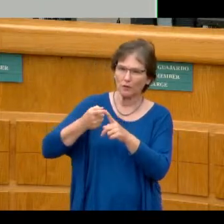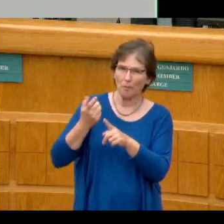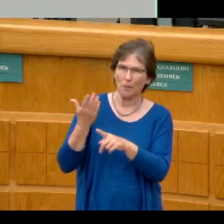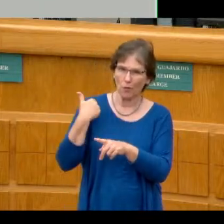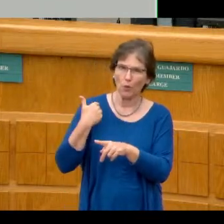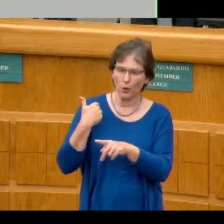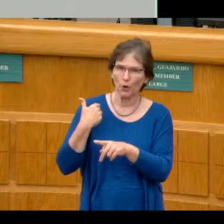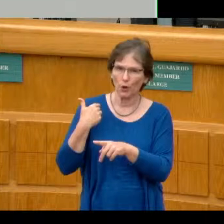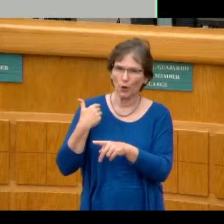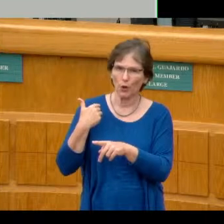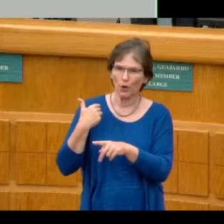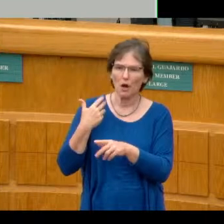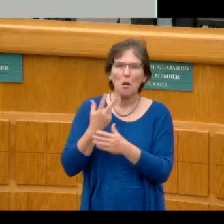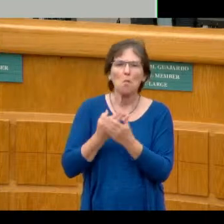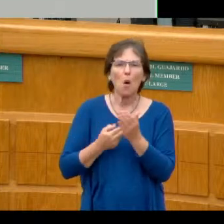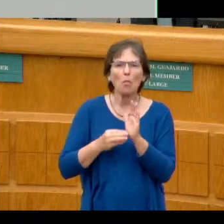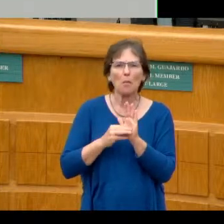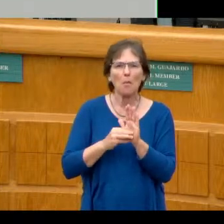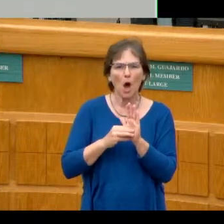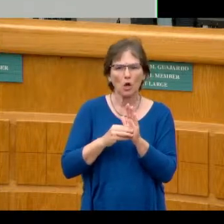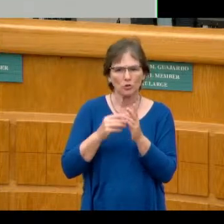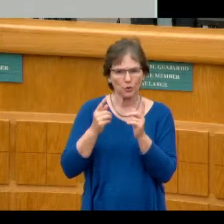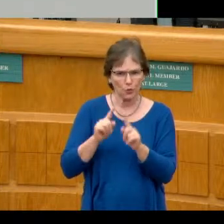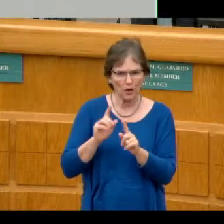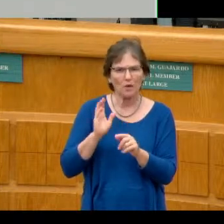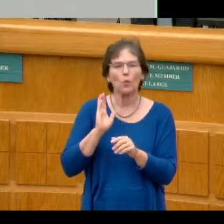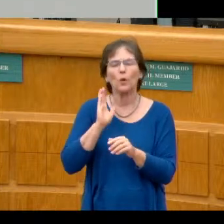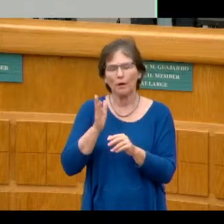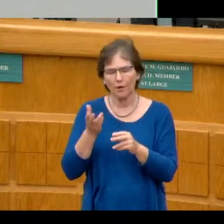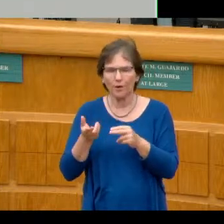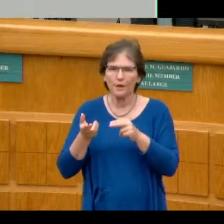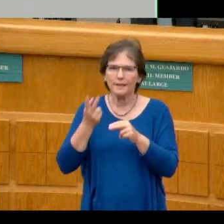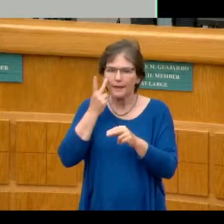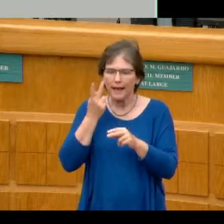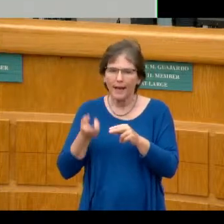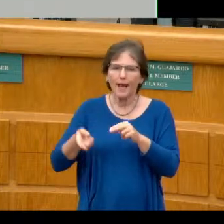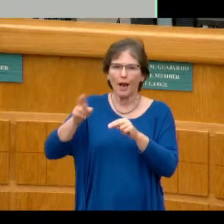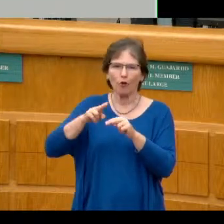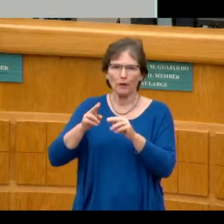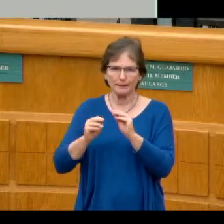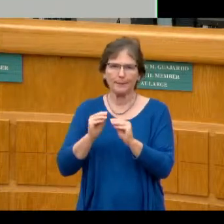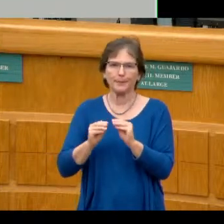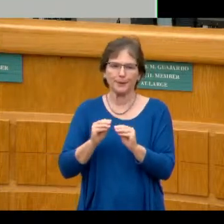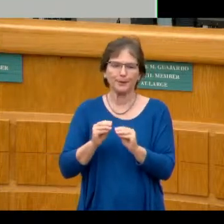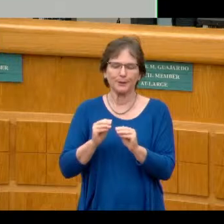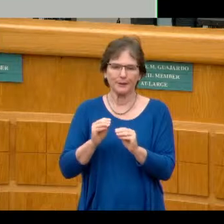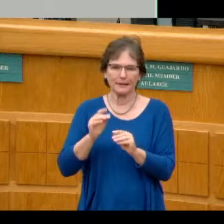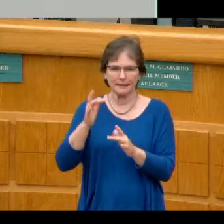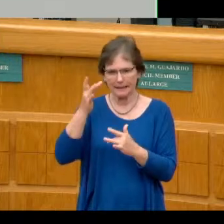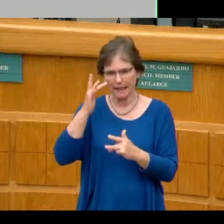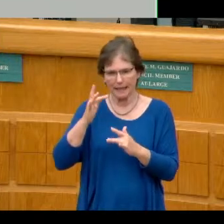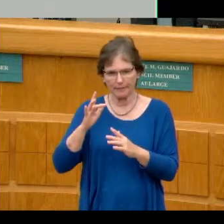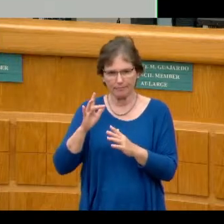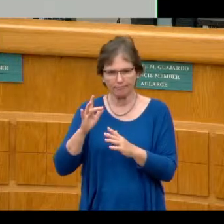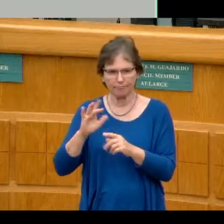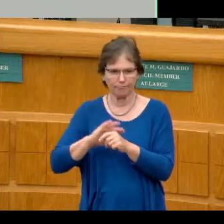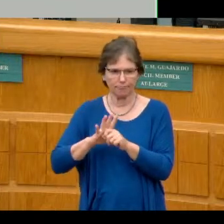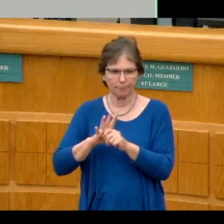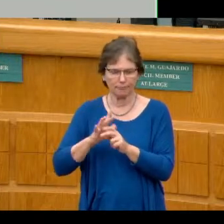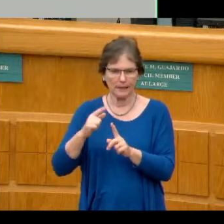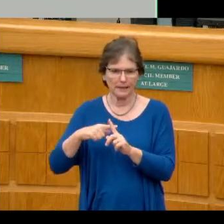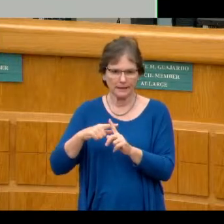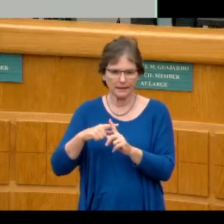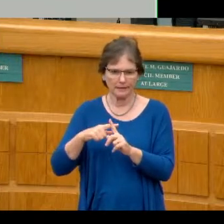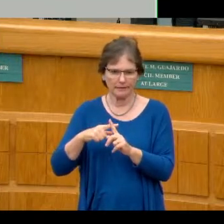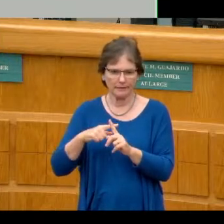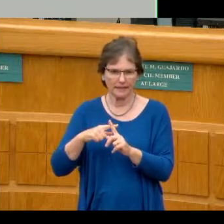Most recently, we're at Open Texas Phase 3, and we'll move forward from there. So this week, our